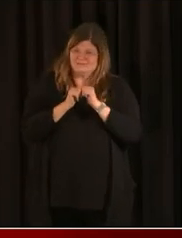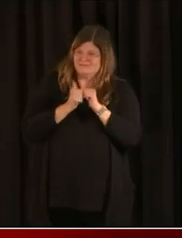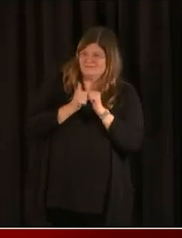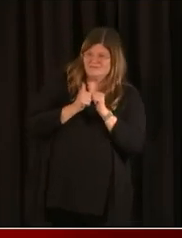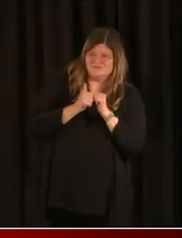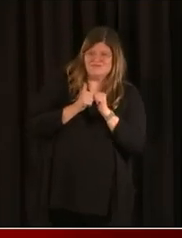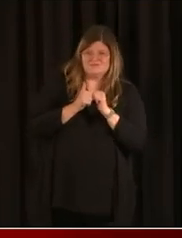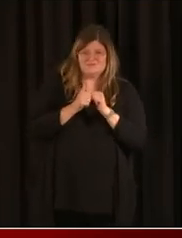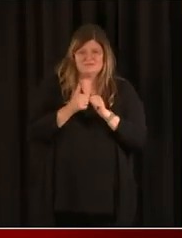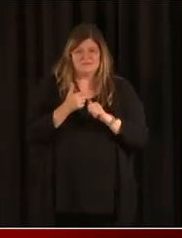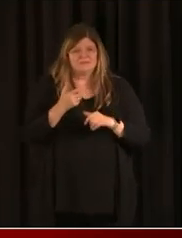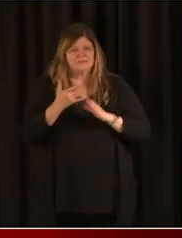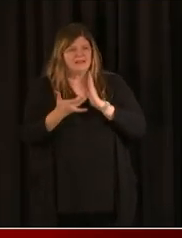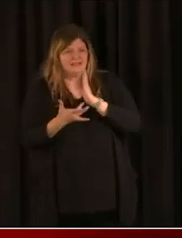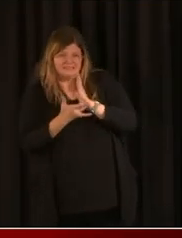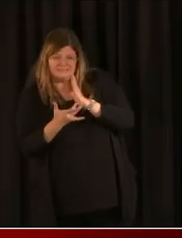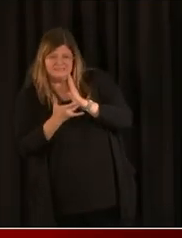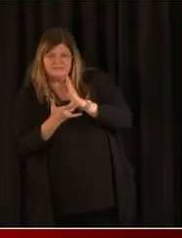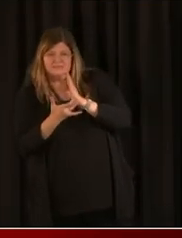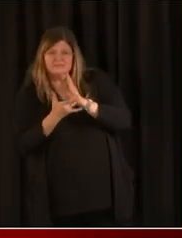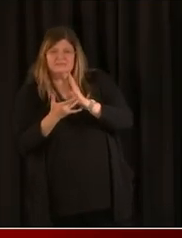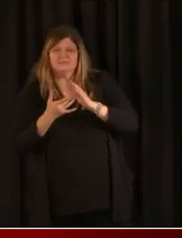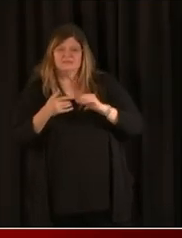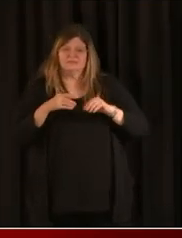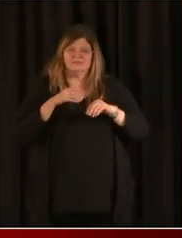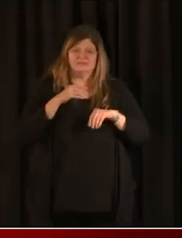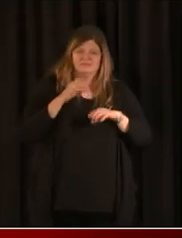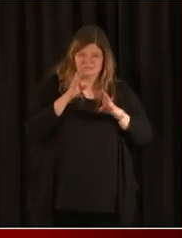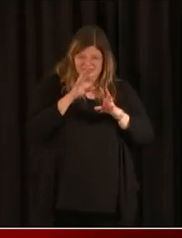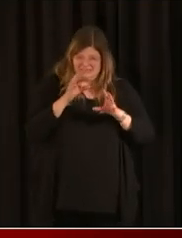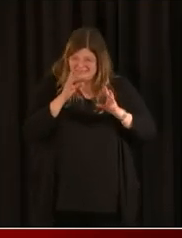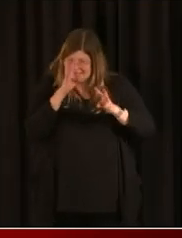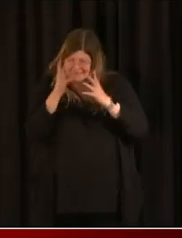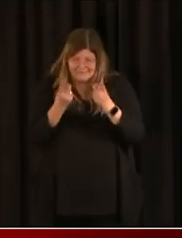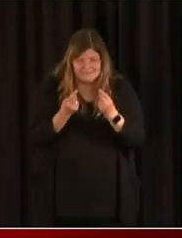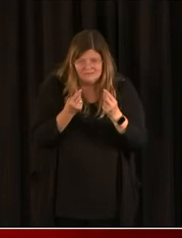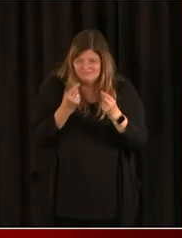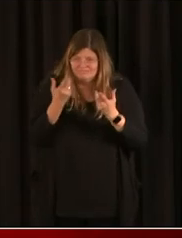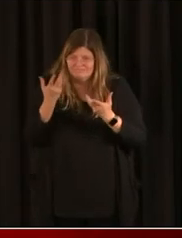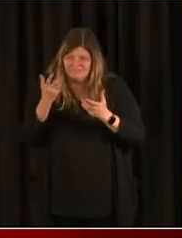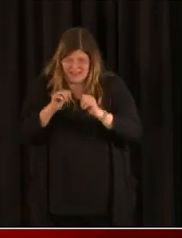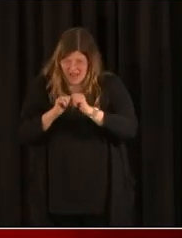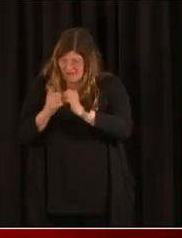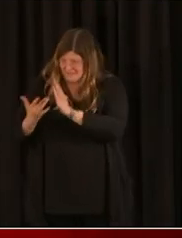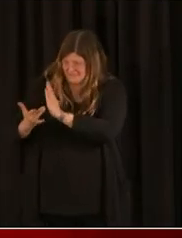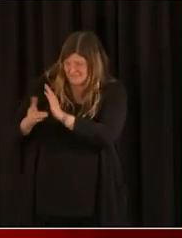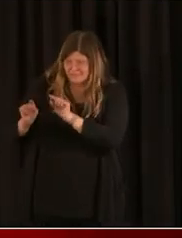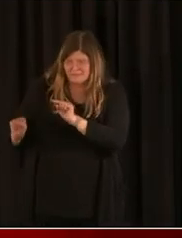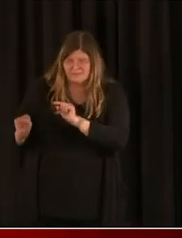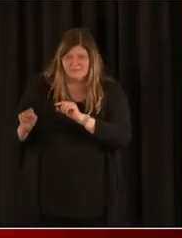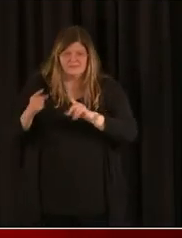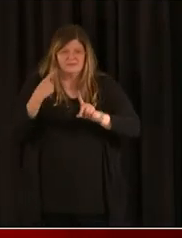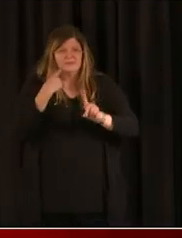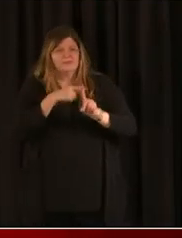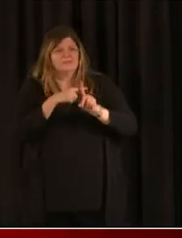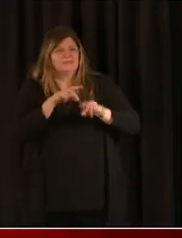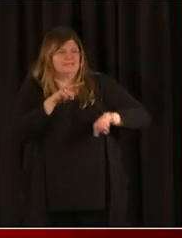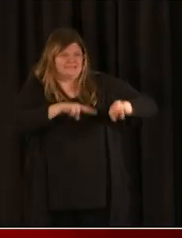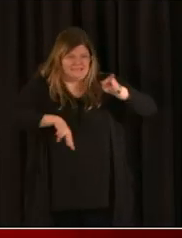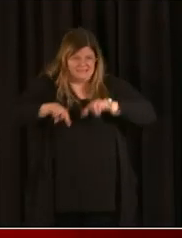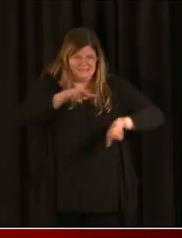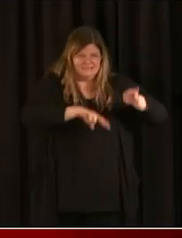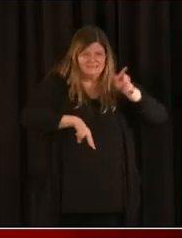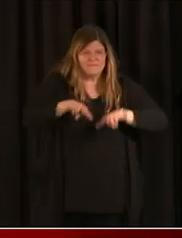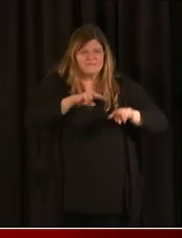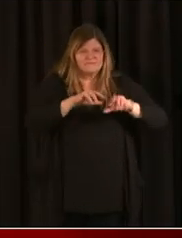creatively use technology to help advance outcomes for those students as well. We're also looking forward to the ability of